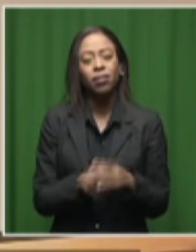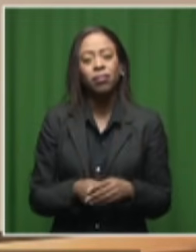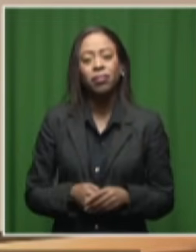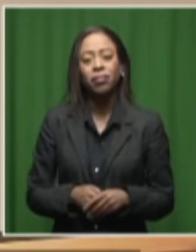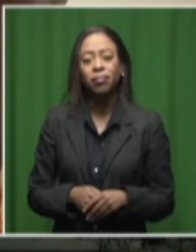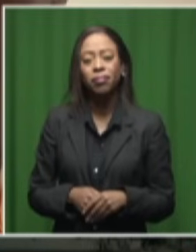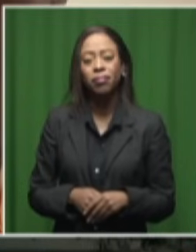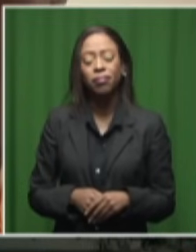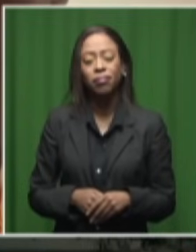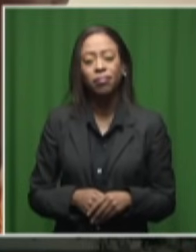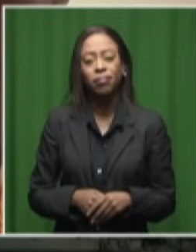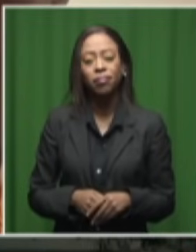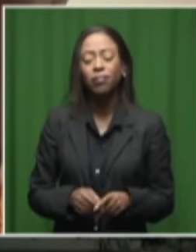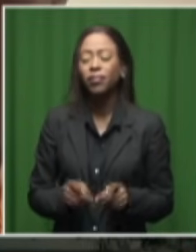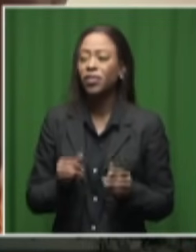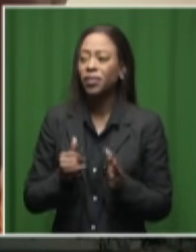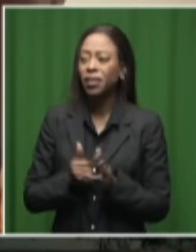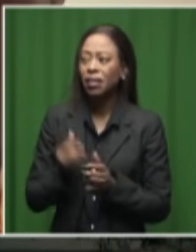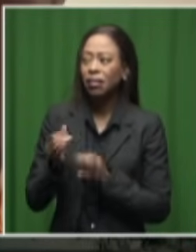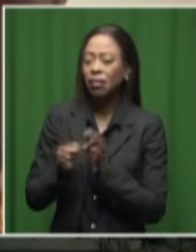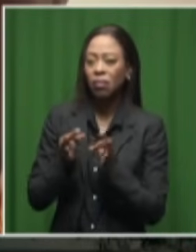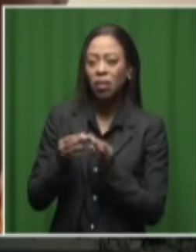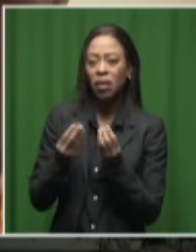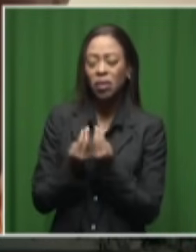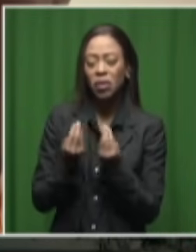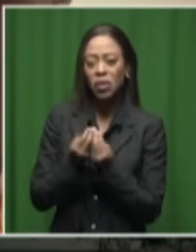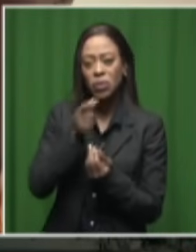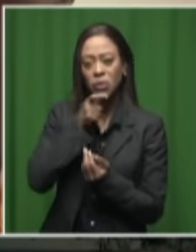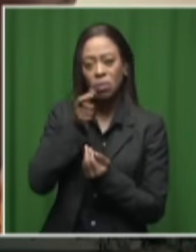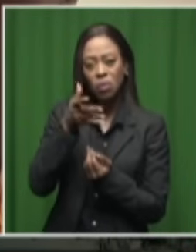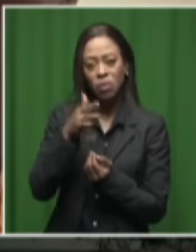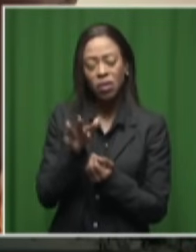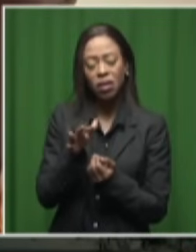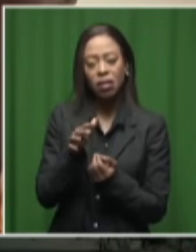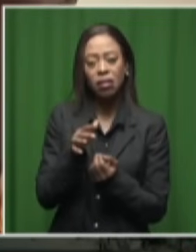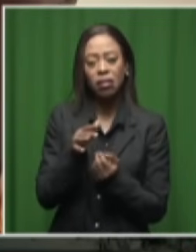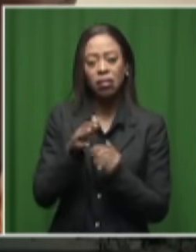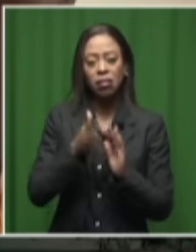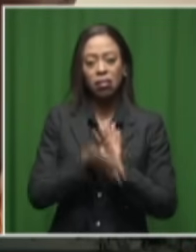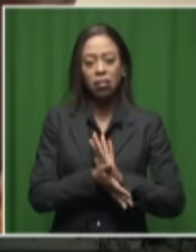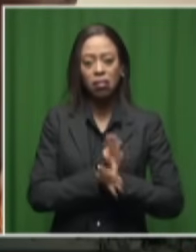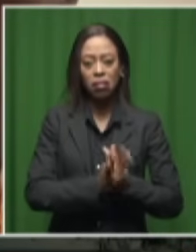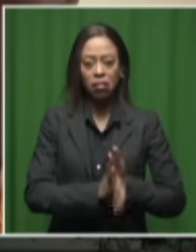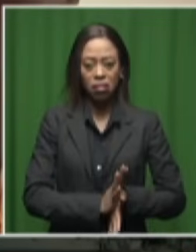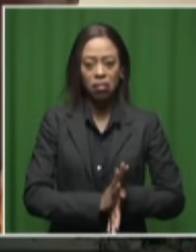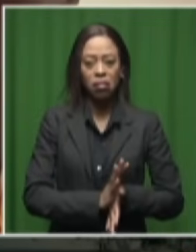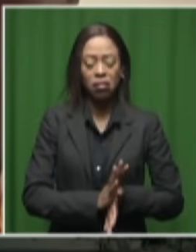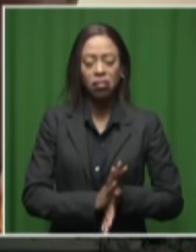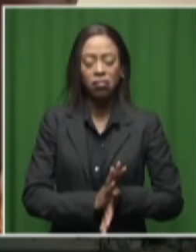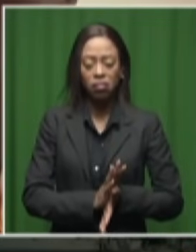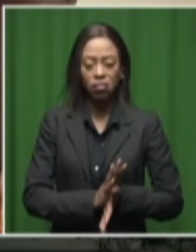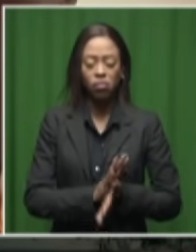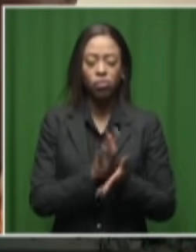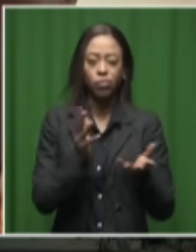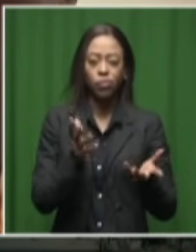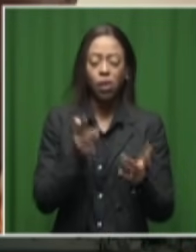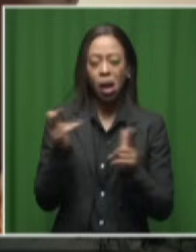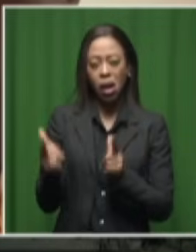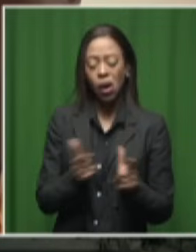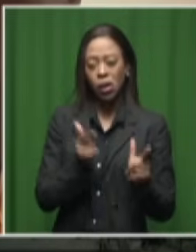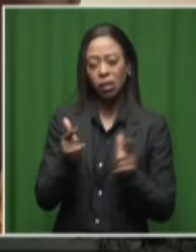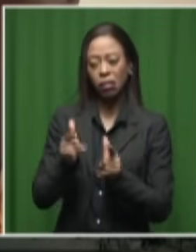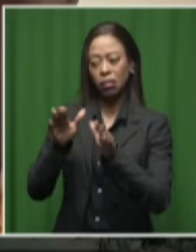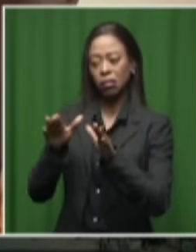just speaking to those that you mentioned, Minister, for example, you look at the infrastructure at our